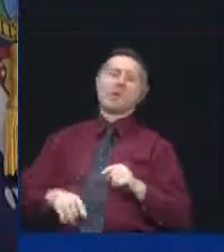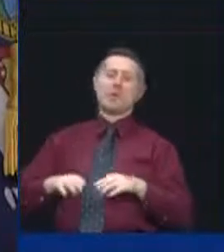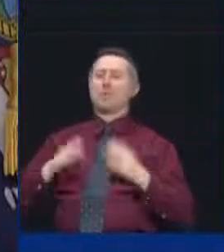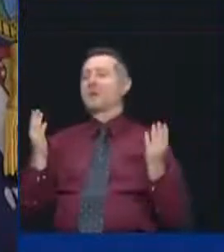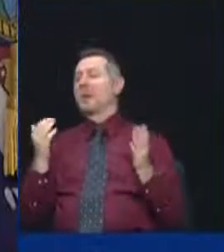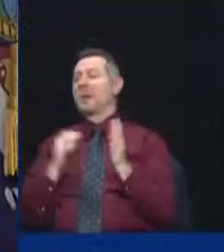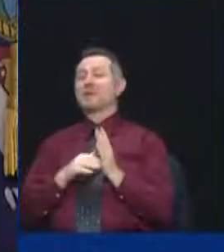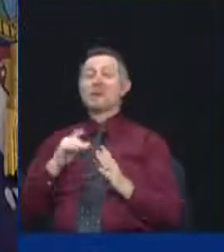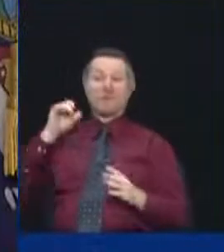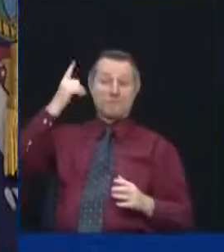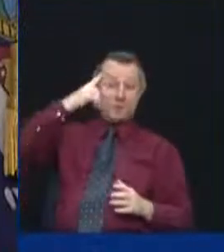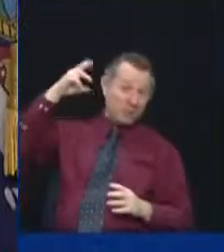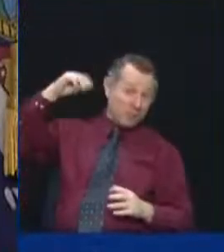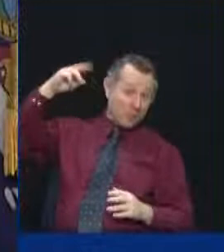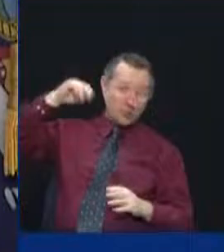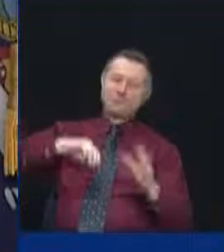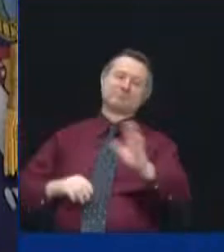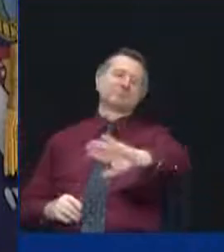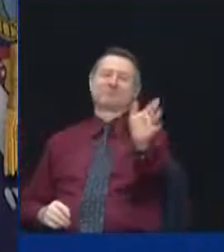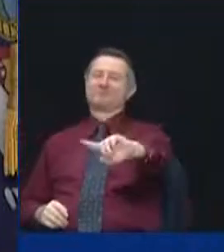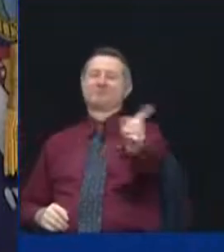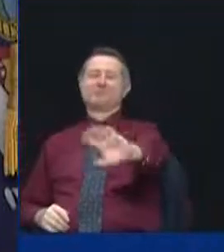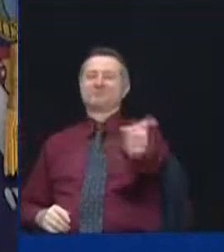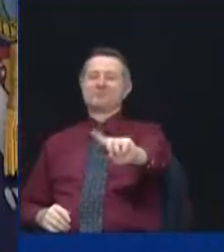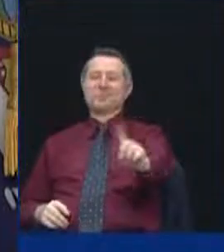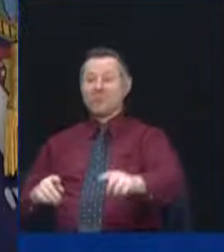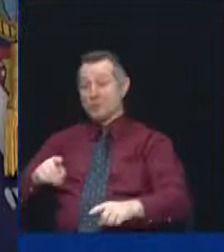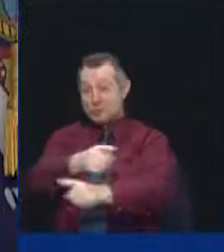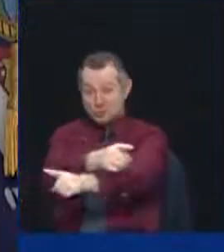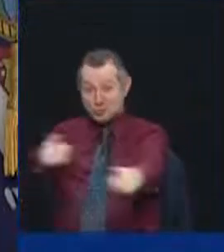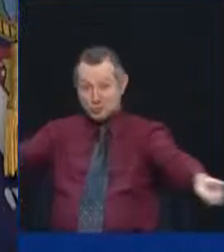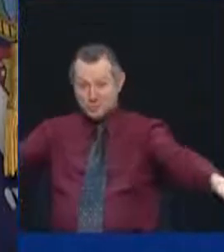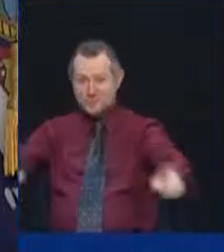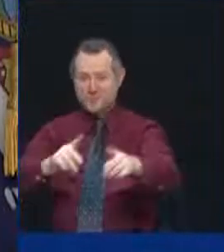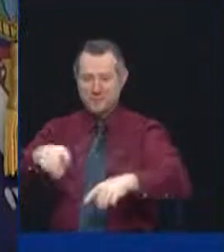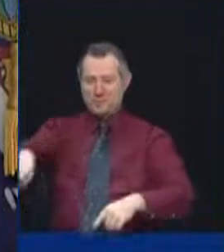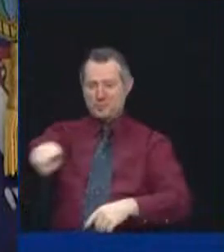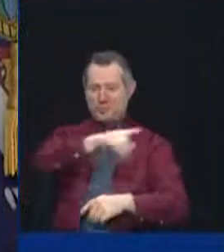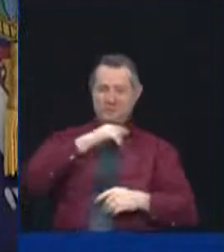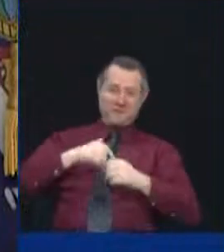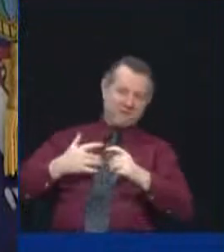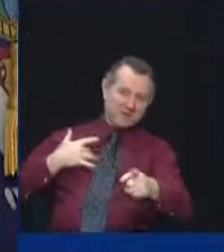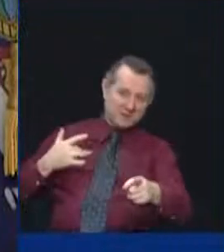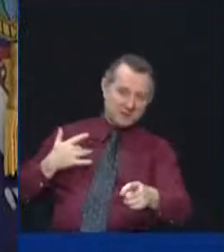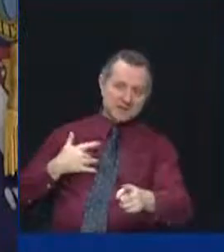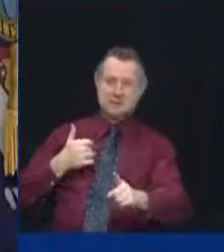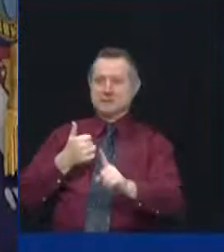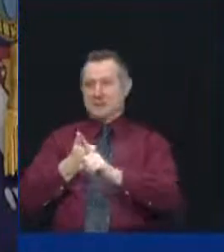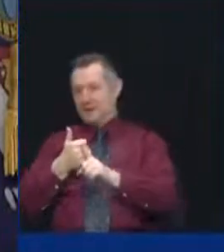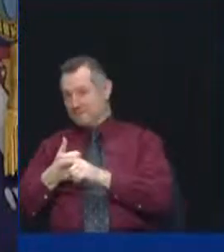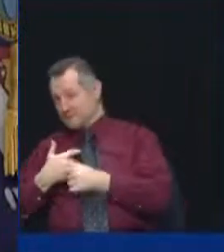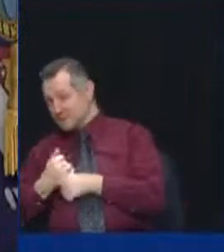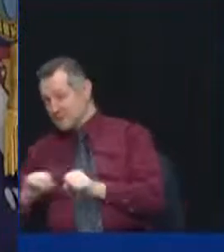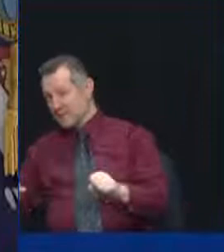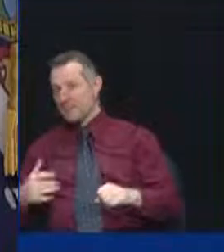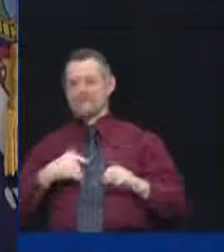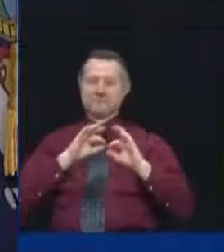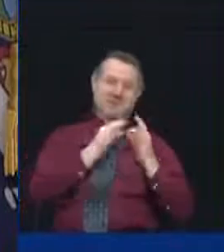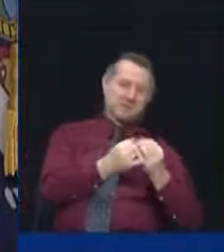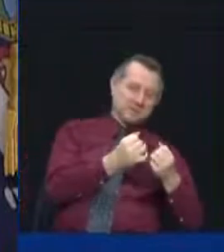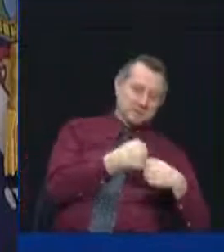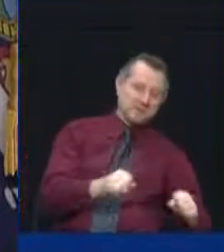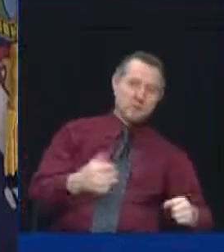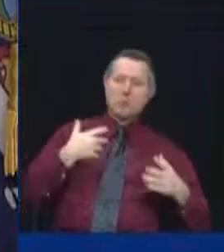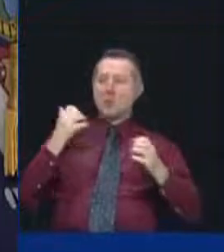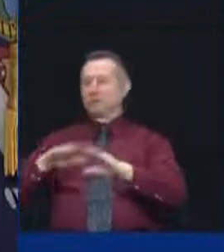It's what you think and what you feel. And you want to be safe, and you want your family to be safe, and you want your children to be safe.